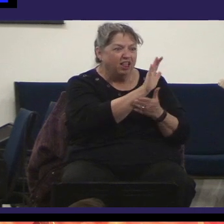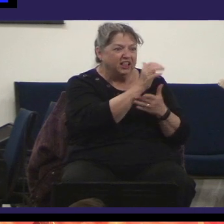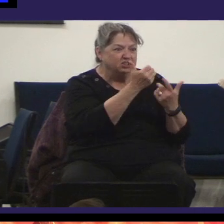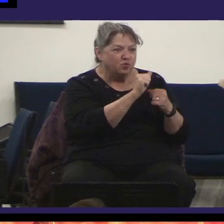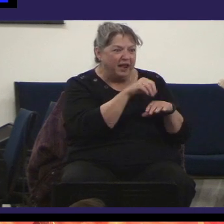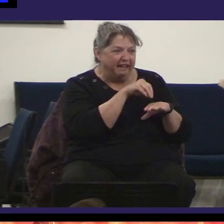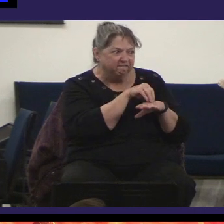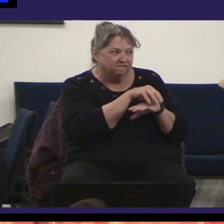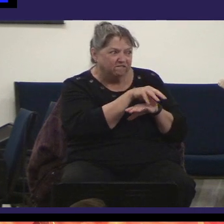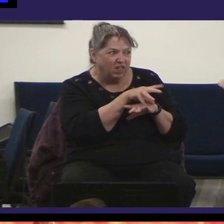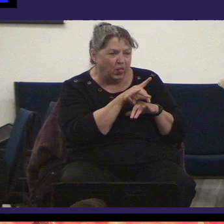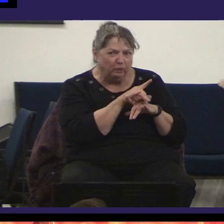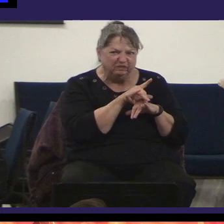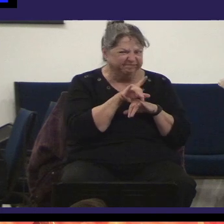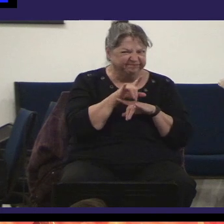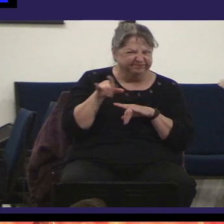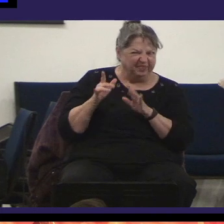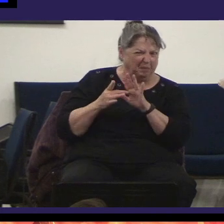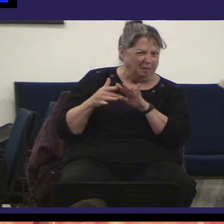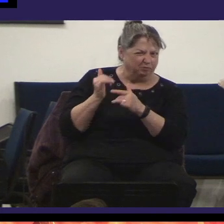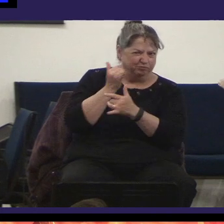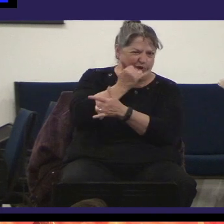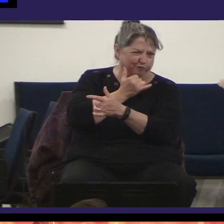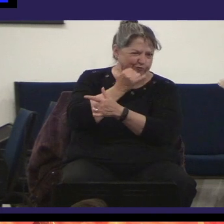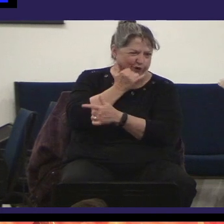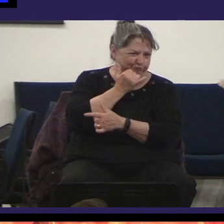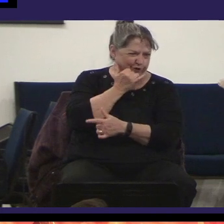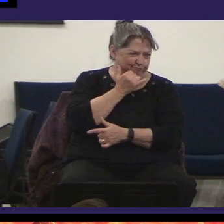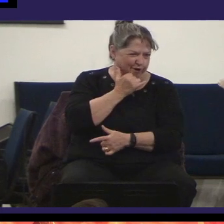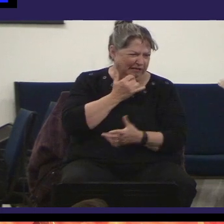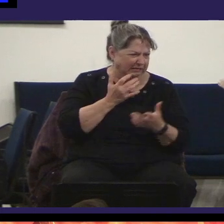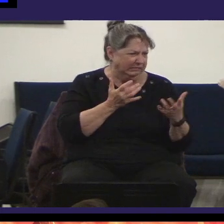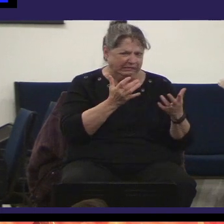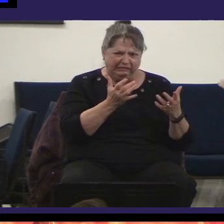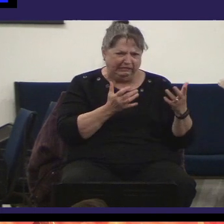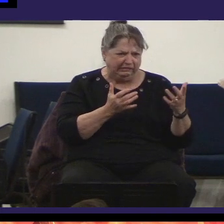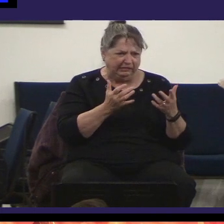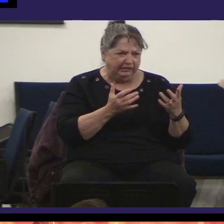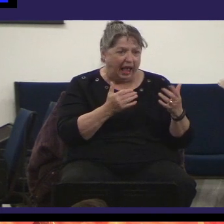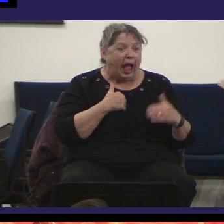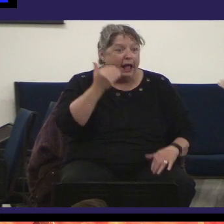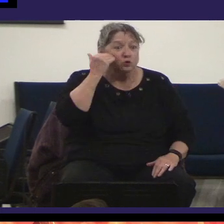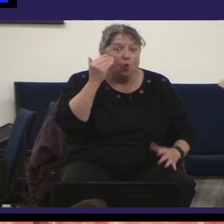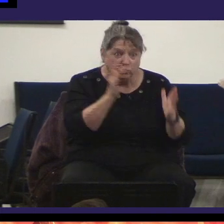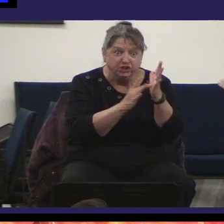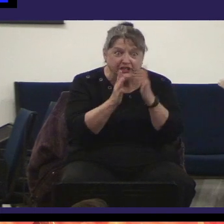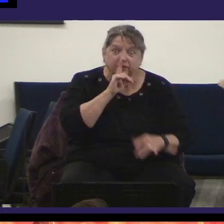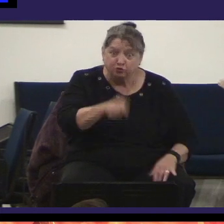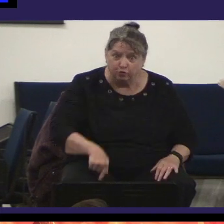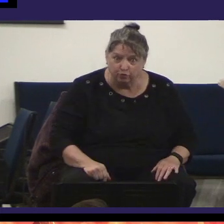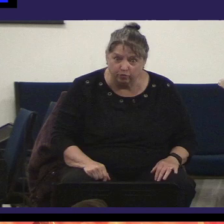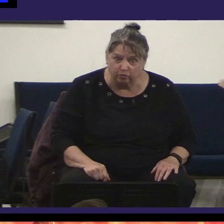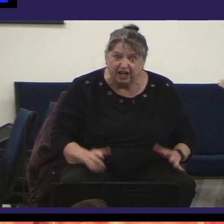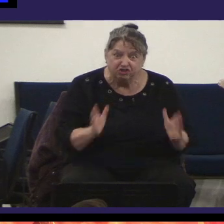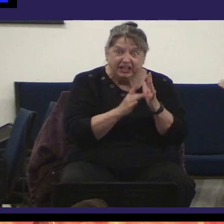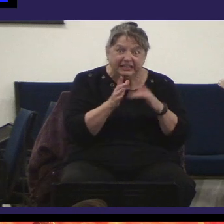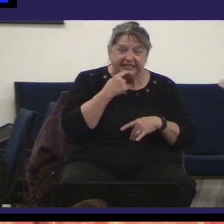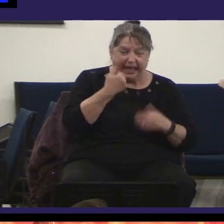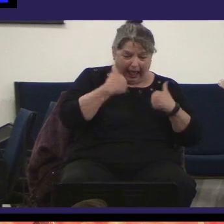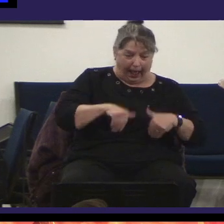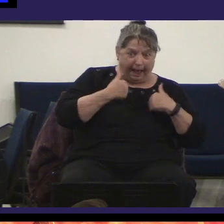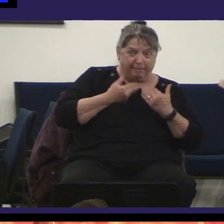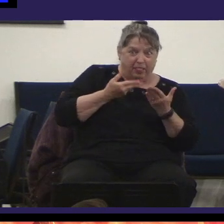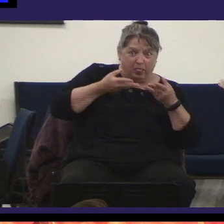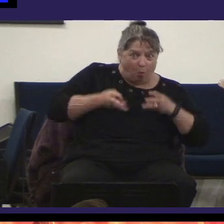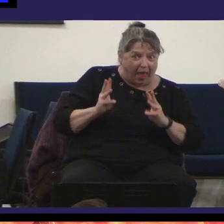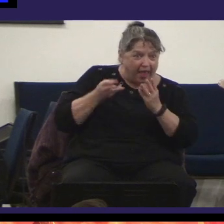Well, I know Jesus is true. He is the truth, the way, and the life. And that's